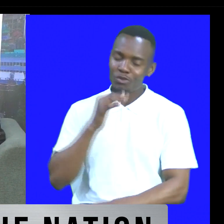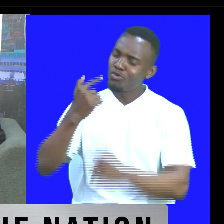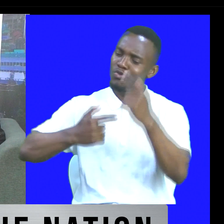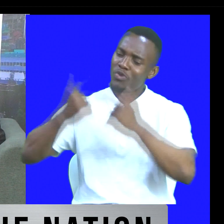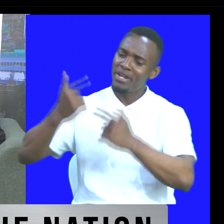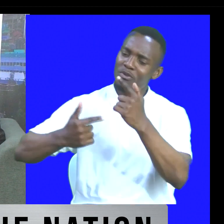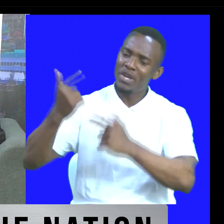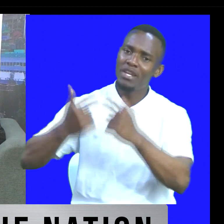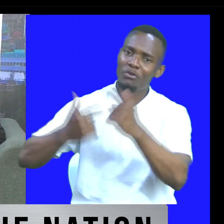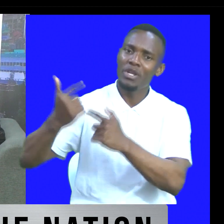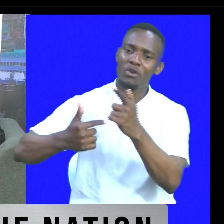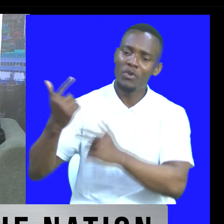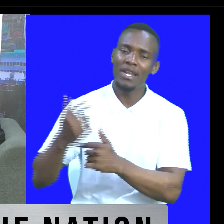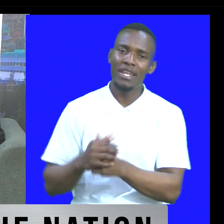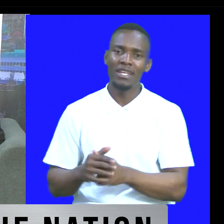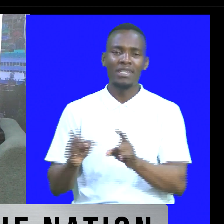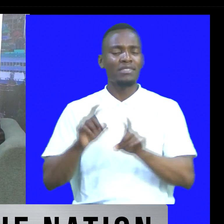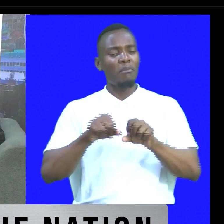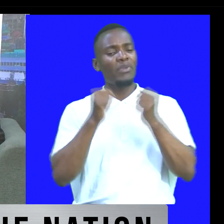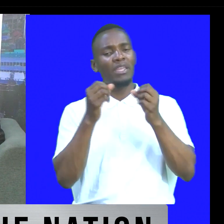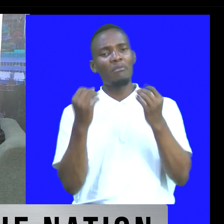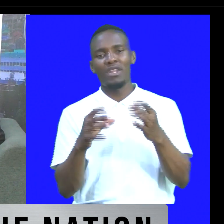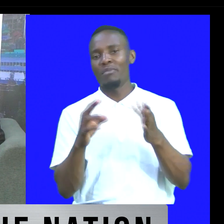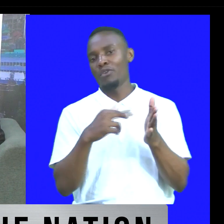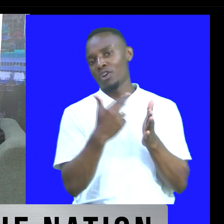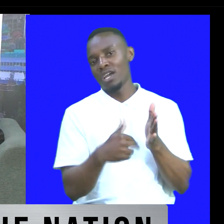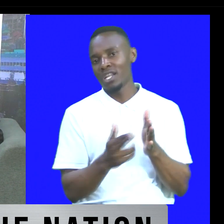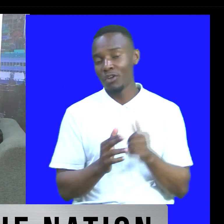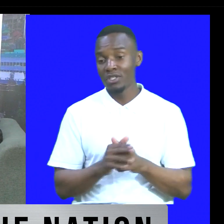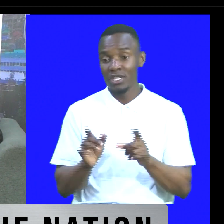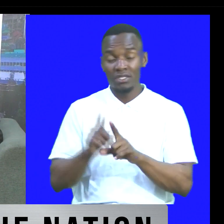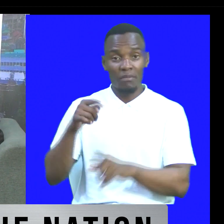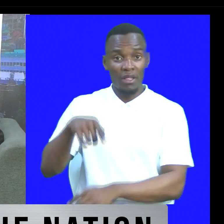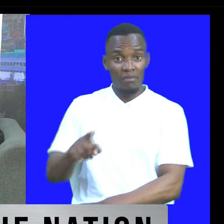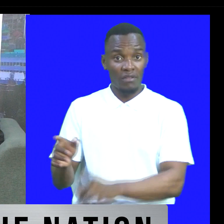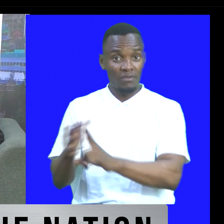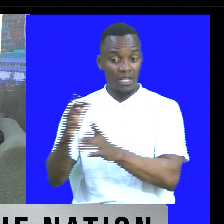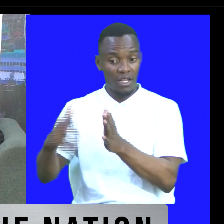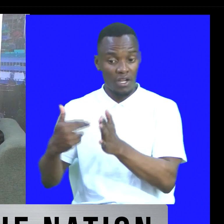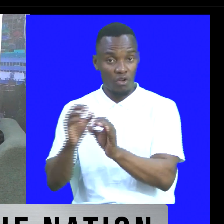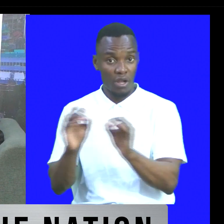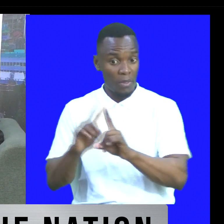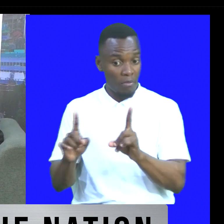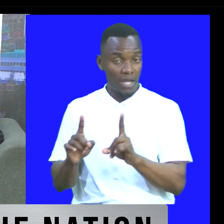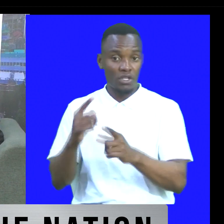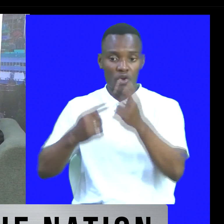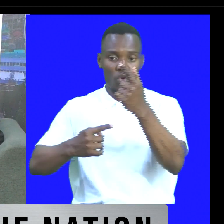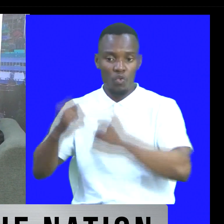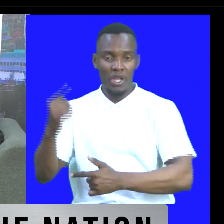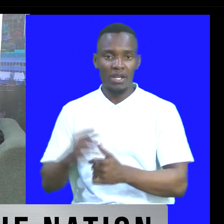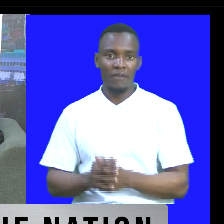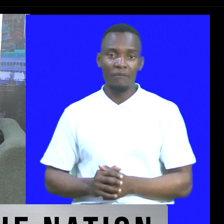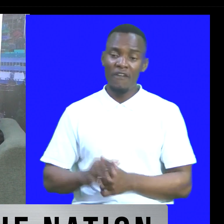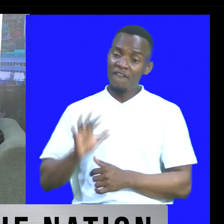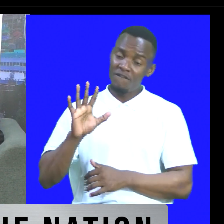has broken records all over. Right. And that was another... He didn't get the record this time, but he won the Berlin Marathon 5th time. 5